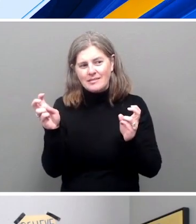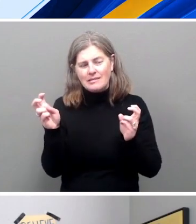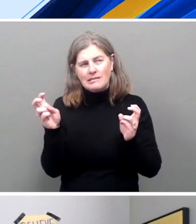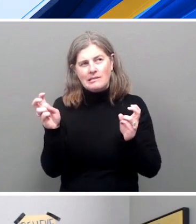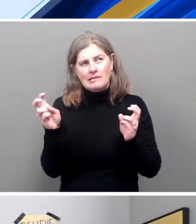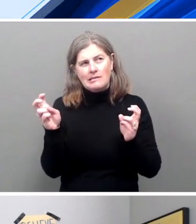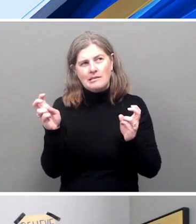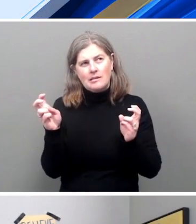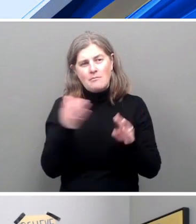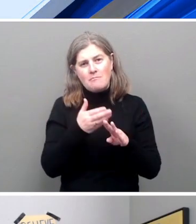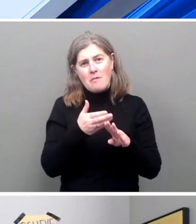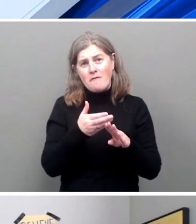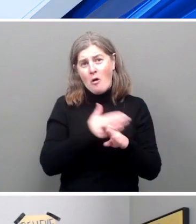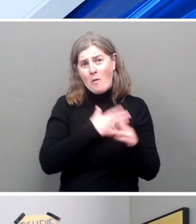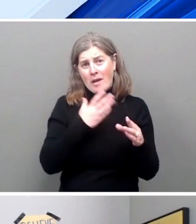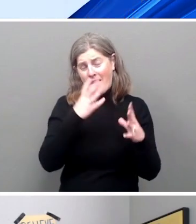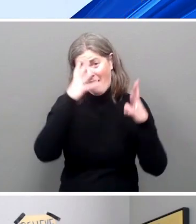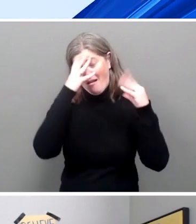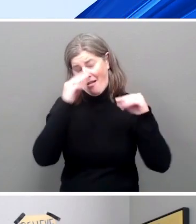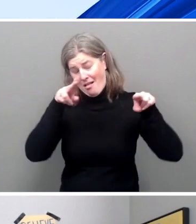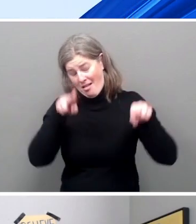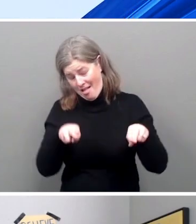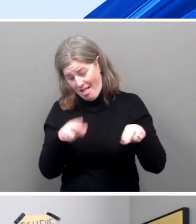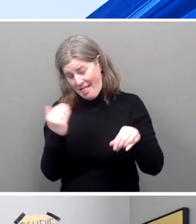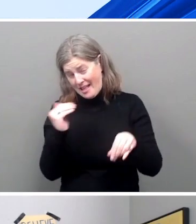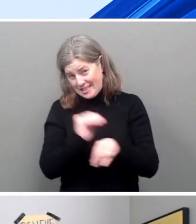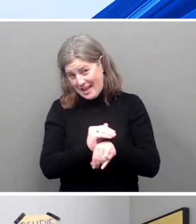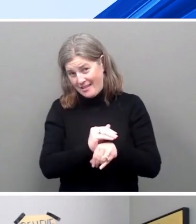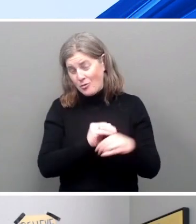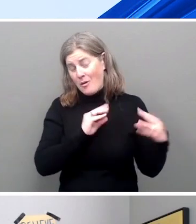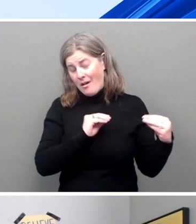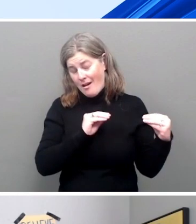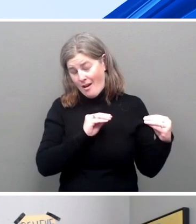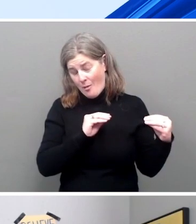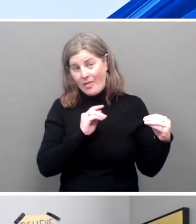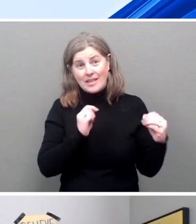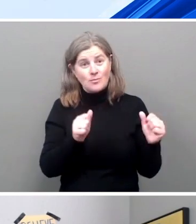before we went to sleep last night, and it was the last thing we were talking about when I left